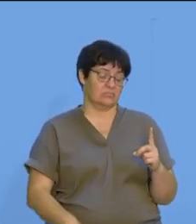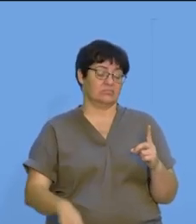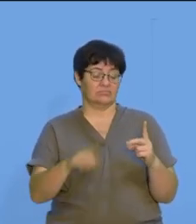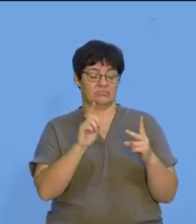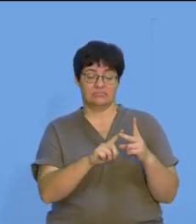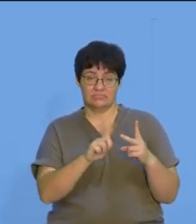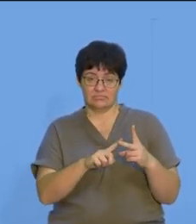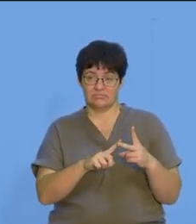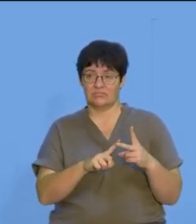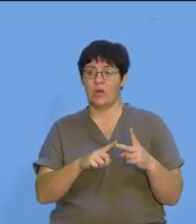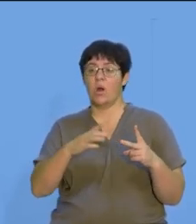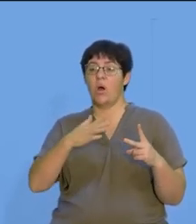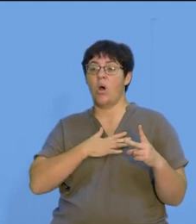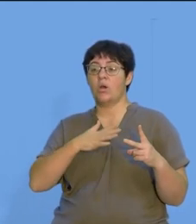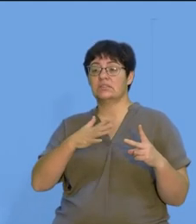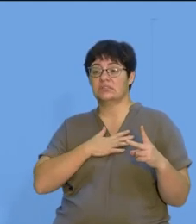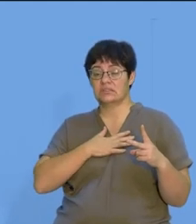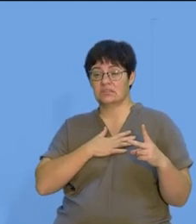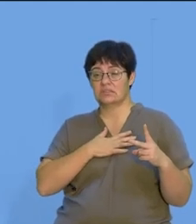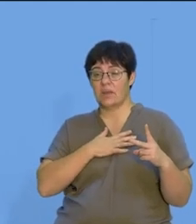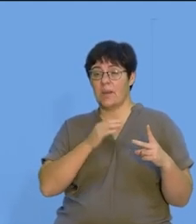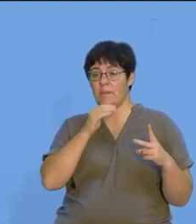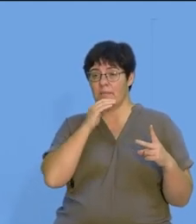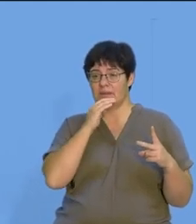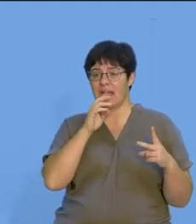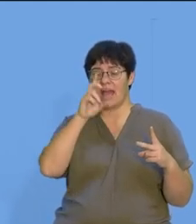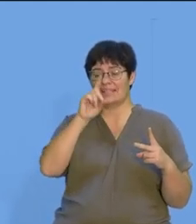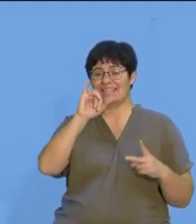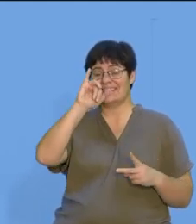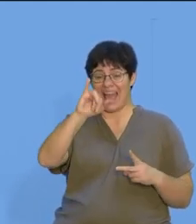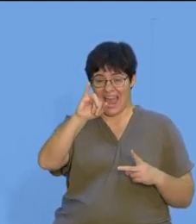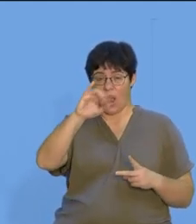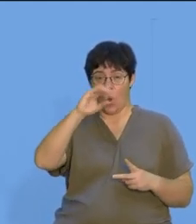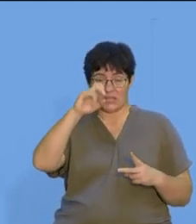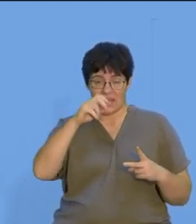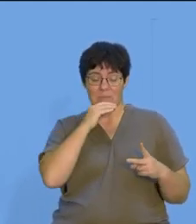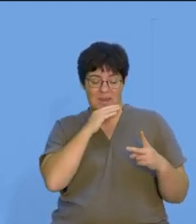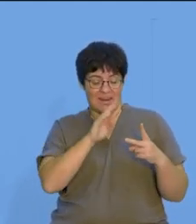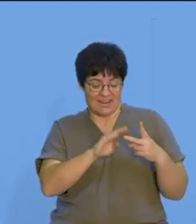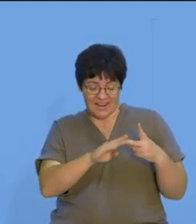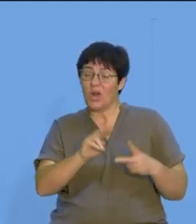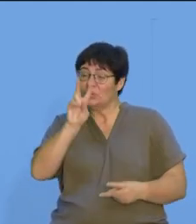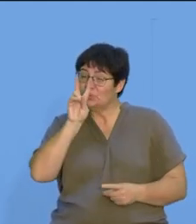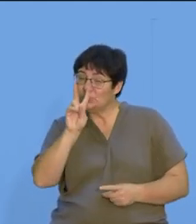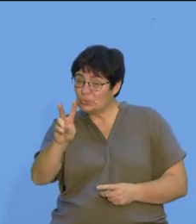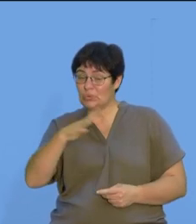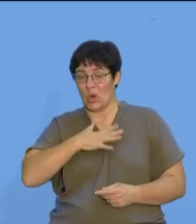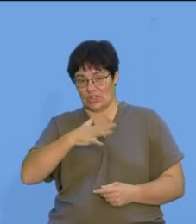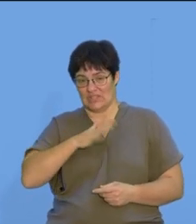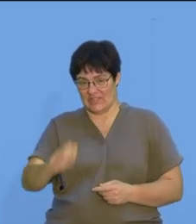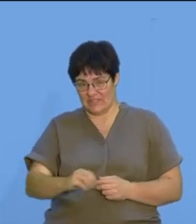oxygen. All right, now the dioxide suggests that there are 2 atoms of oxygen and then 1